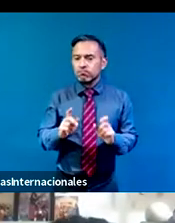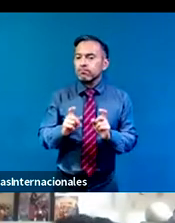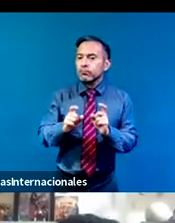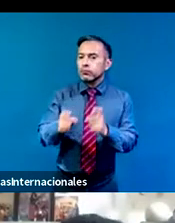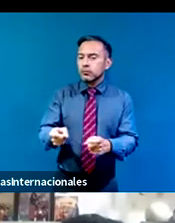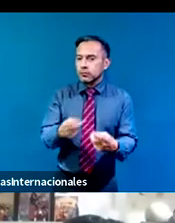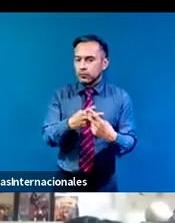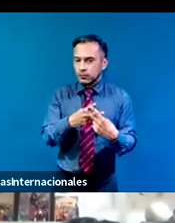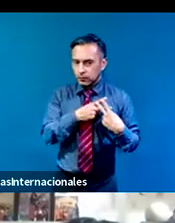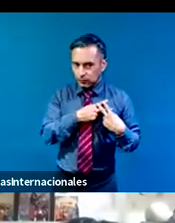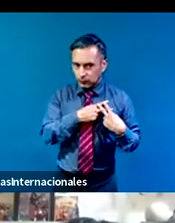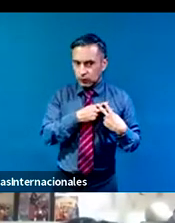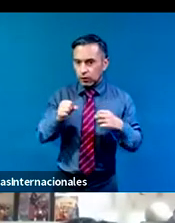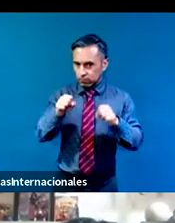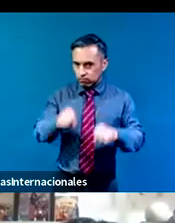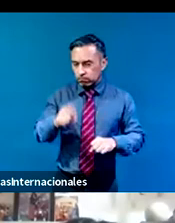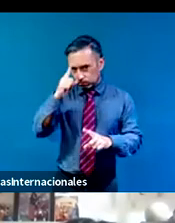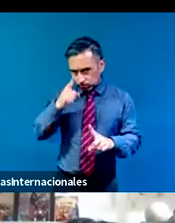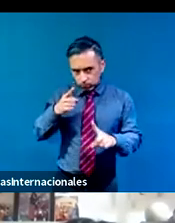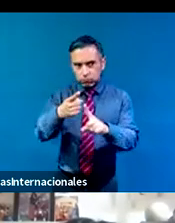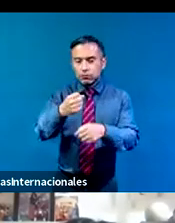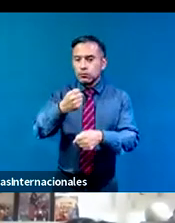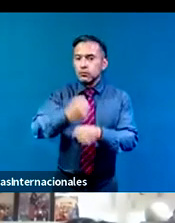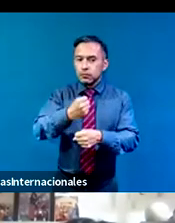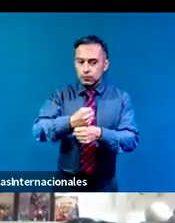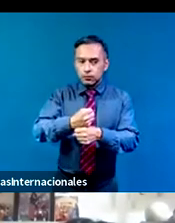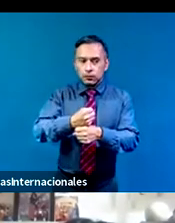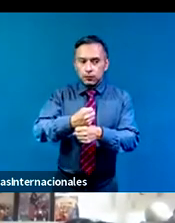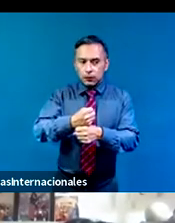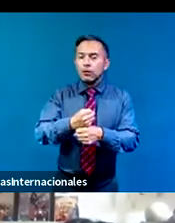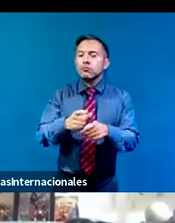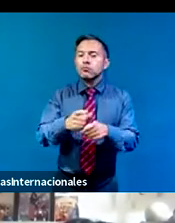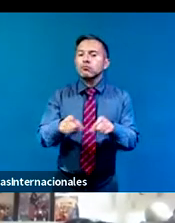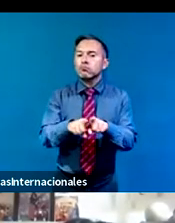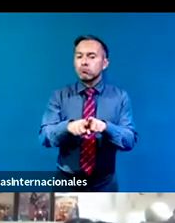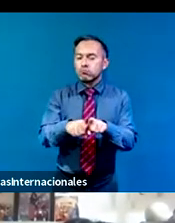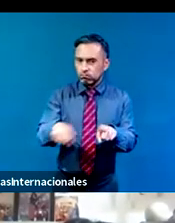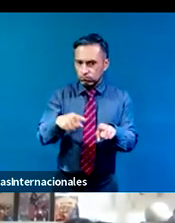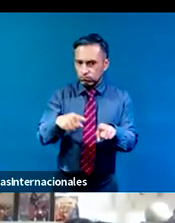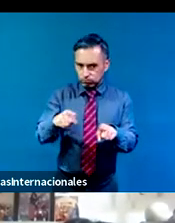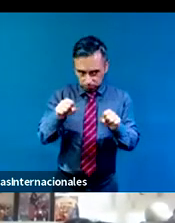as well as truly just investing in childcare as economic infrastructure.